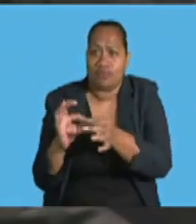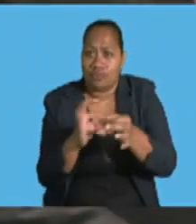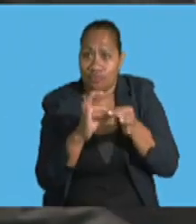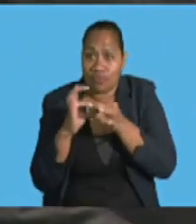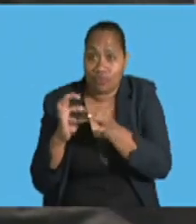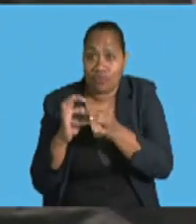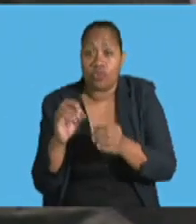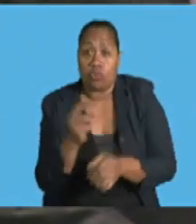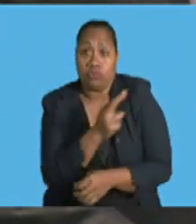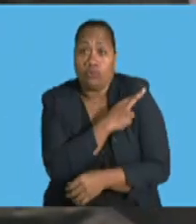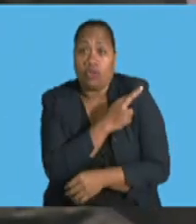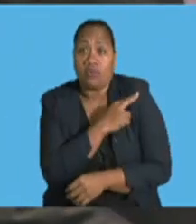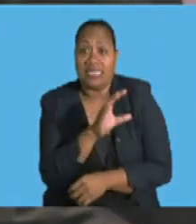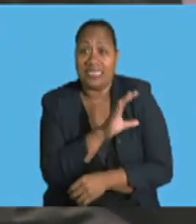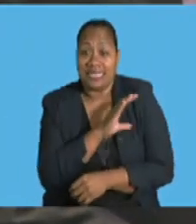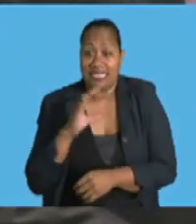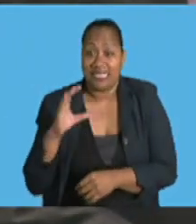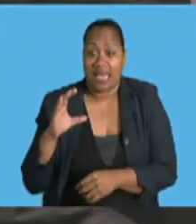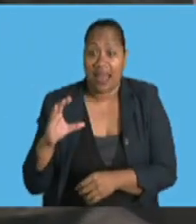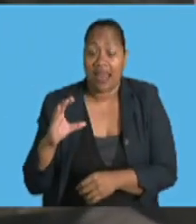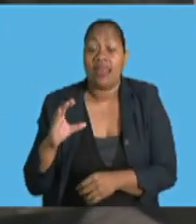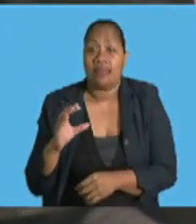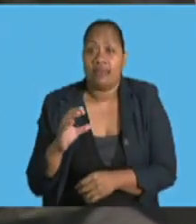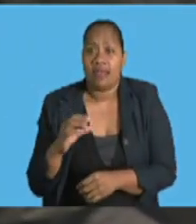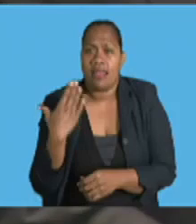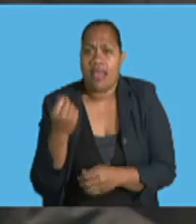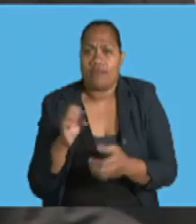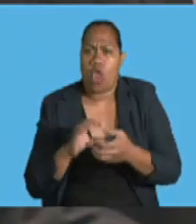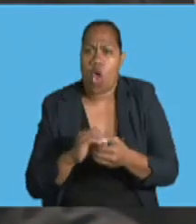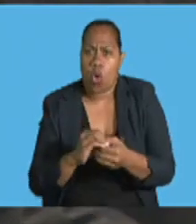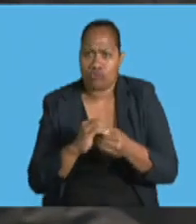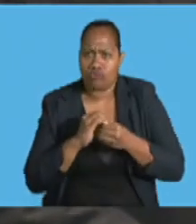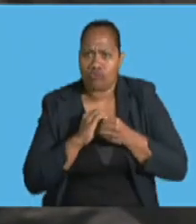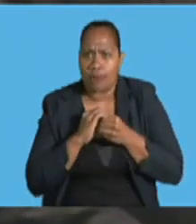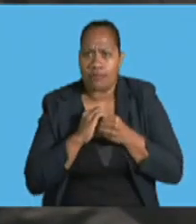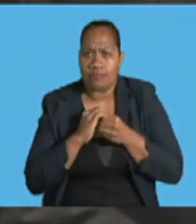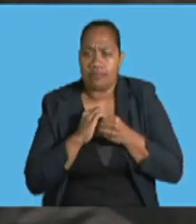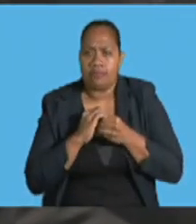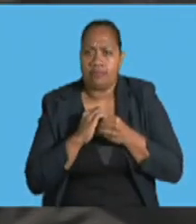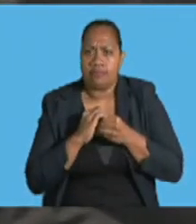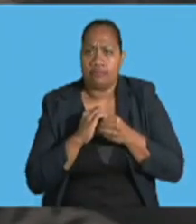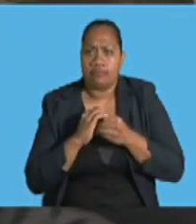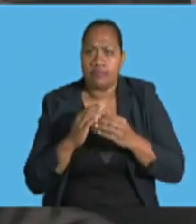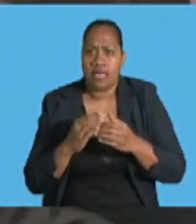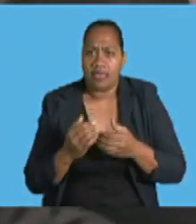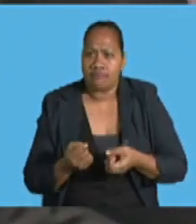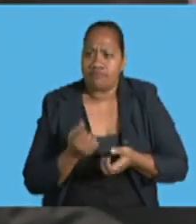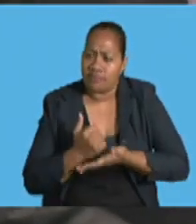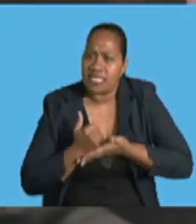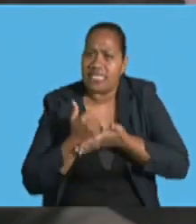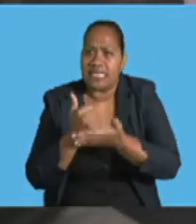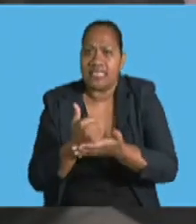citizens are taking ownership and extending assistance to the Fiji Police Force.